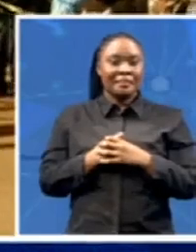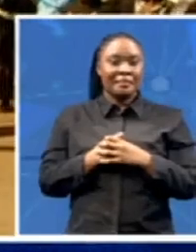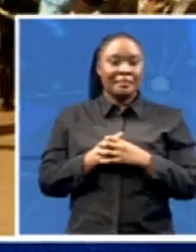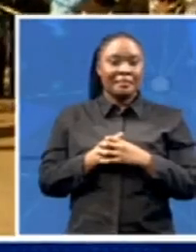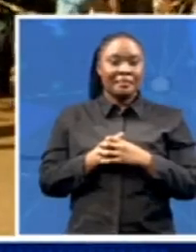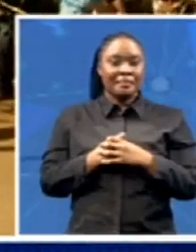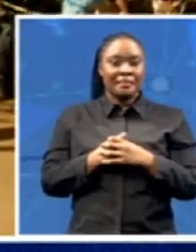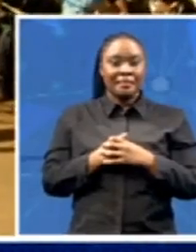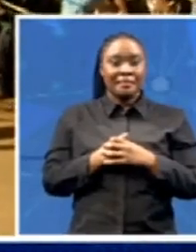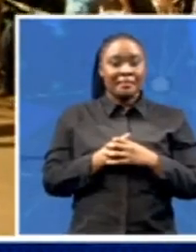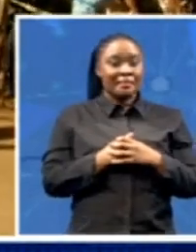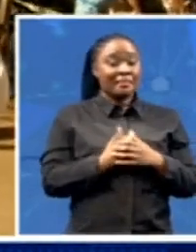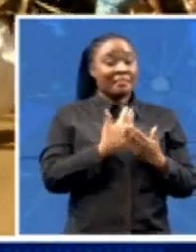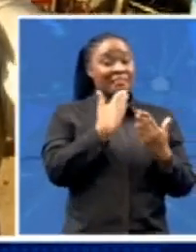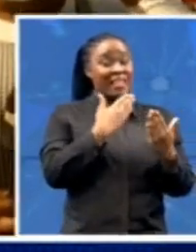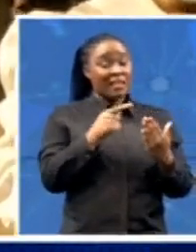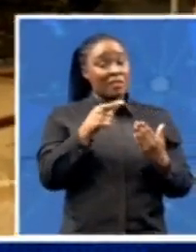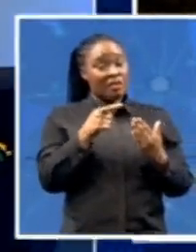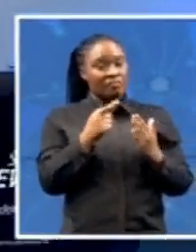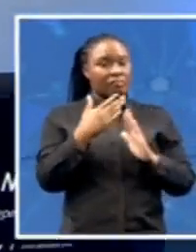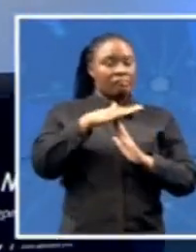Khakhau there bringing us that breaking story. Shops going up in flames in Mahikeng.